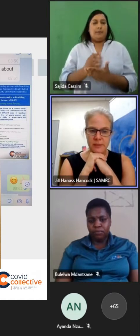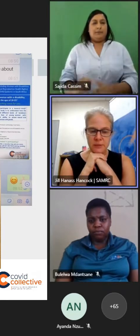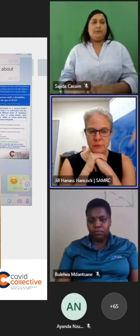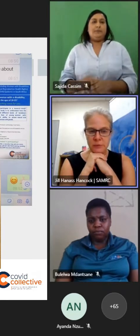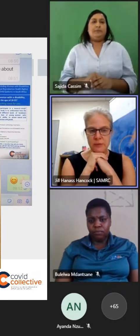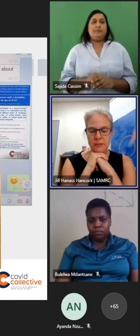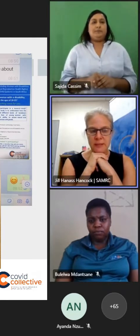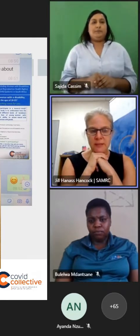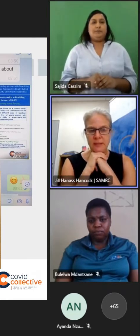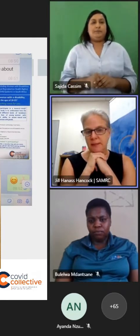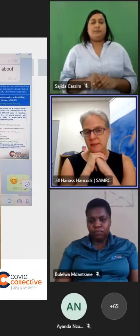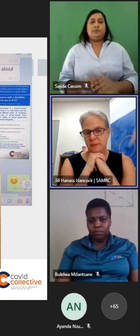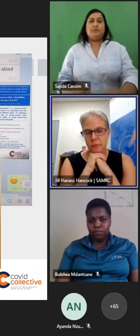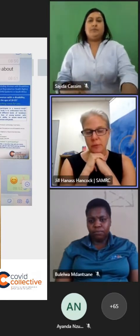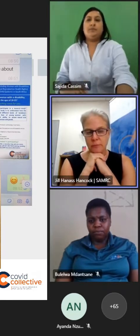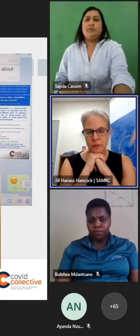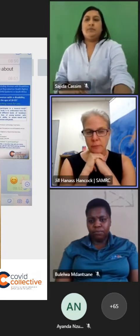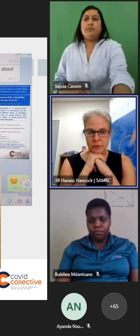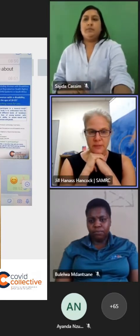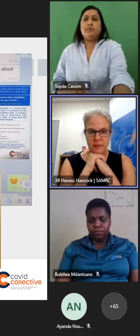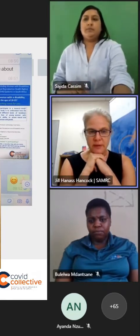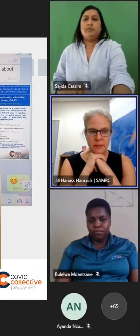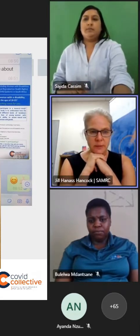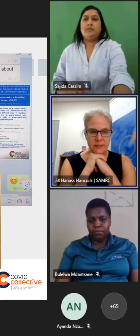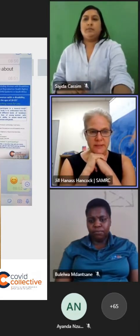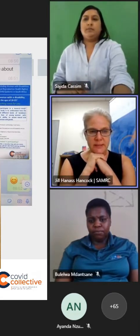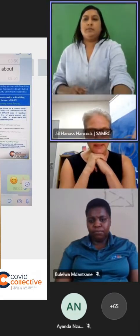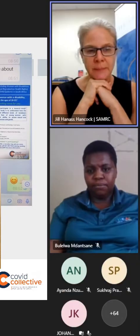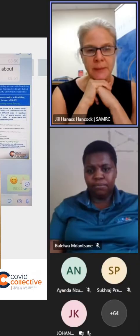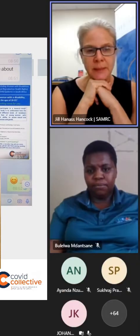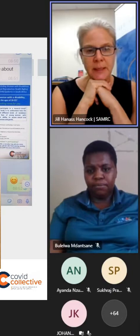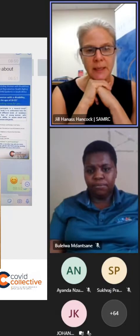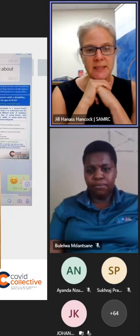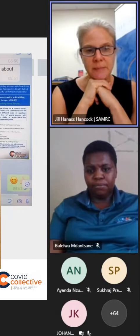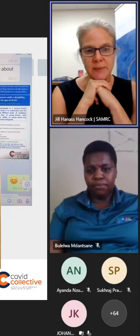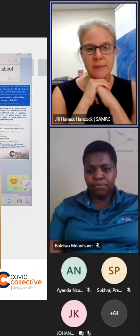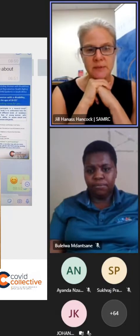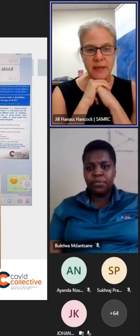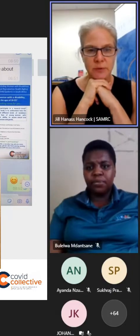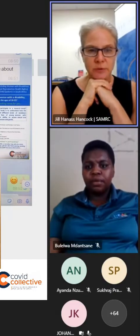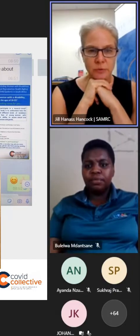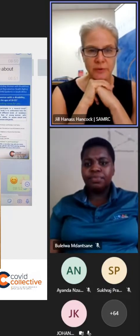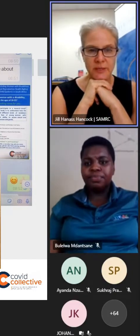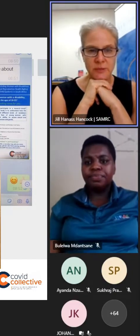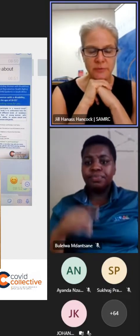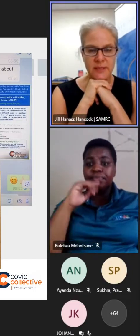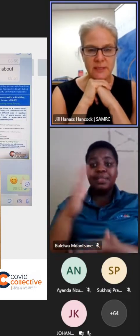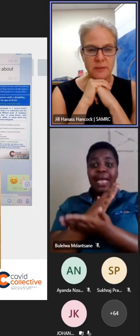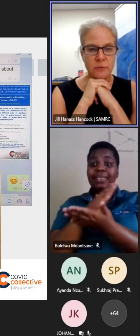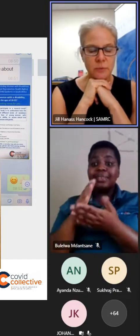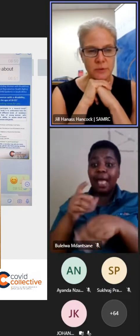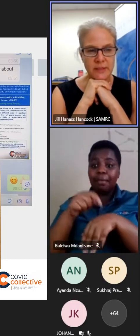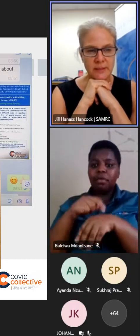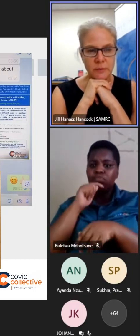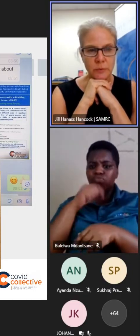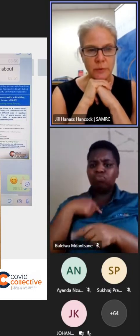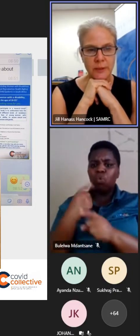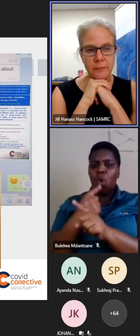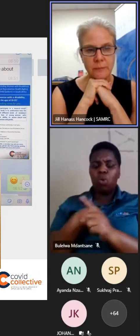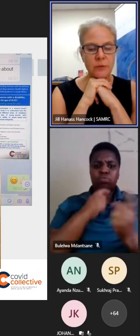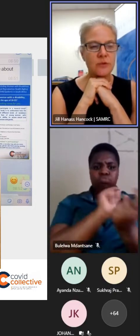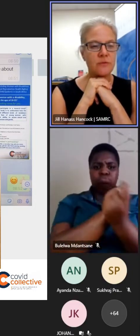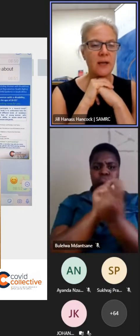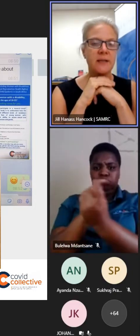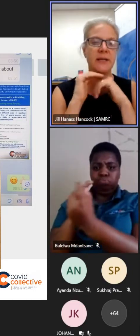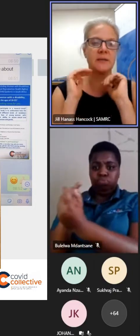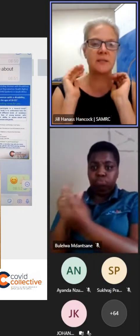telephonic interviews. That is what was mostly available at the time. And sometimes we had to do face-to-face interview because that didn't work.